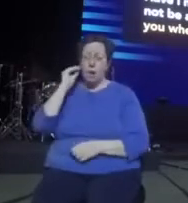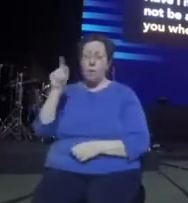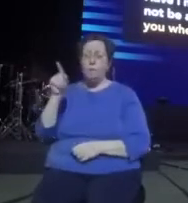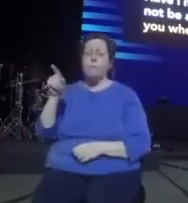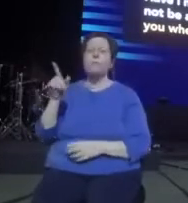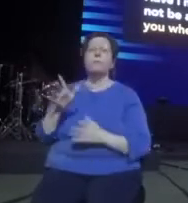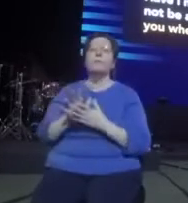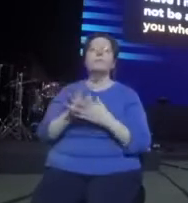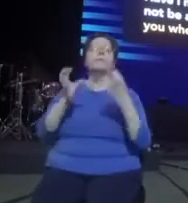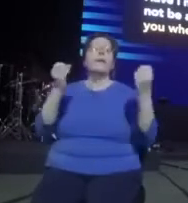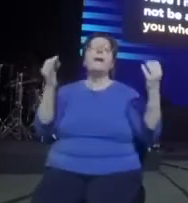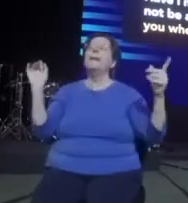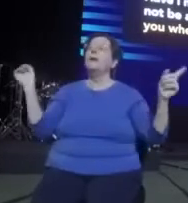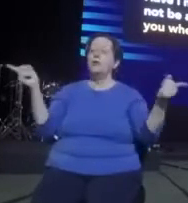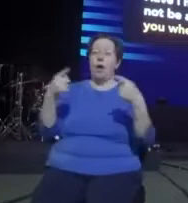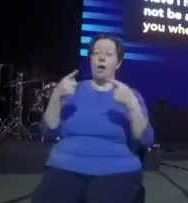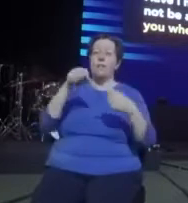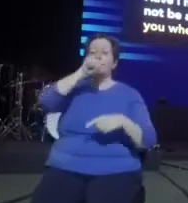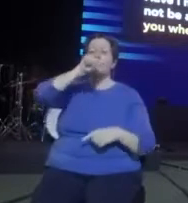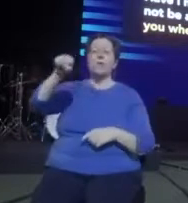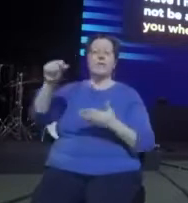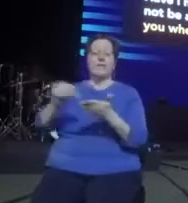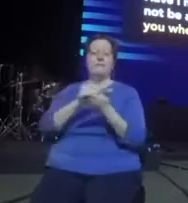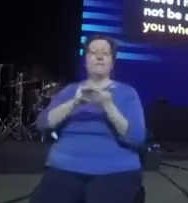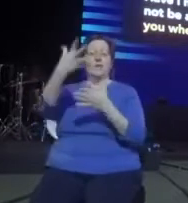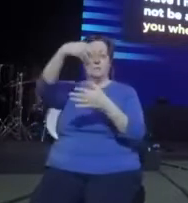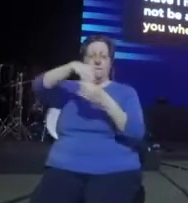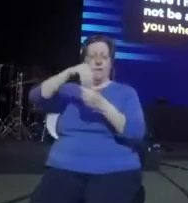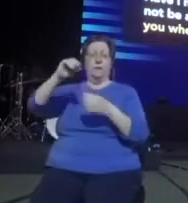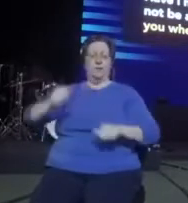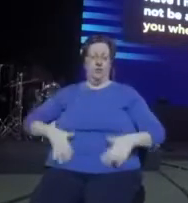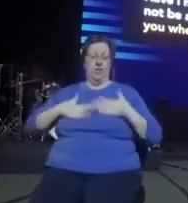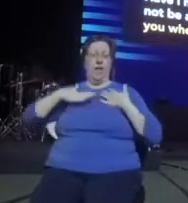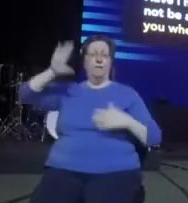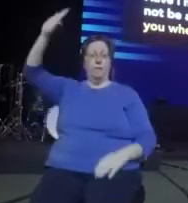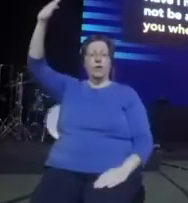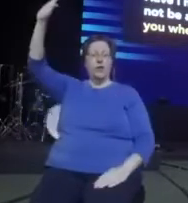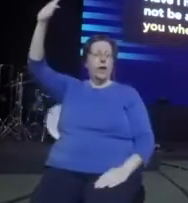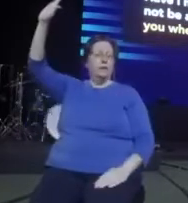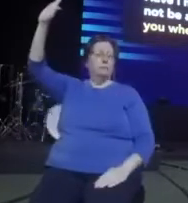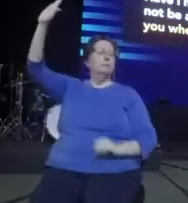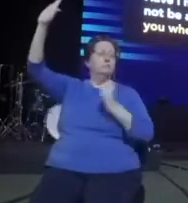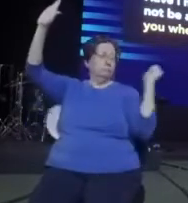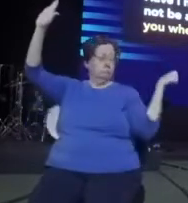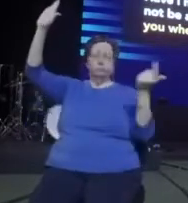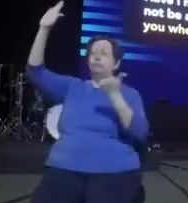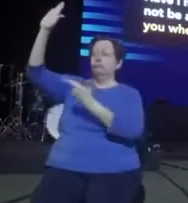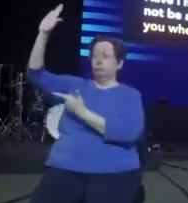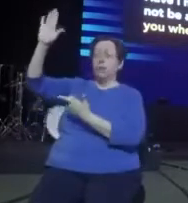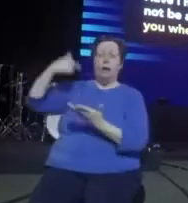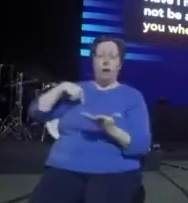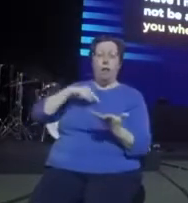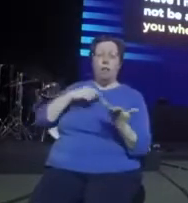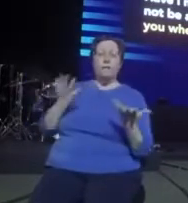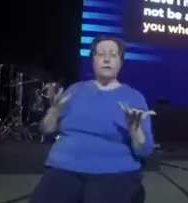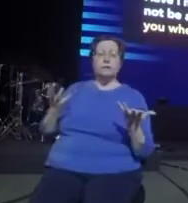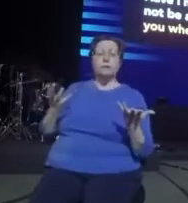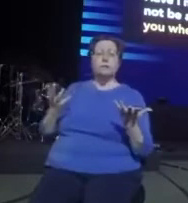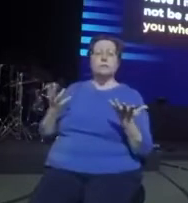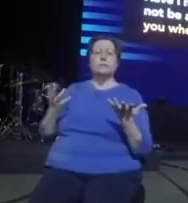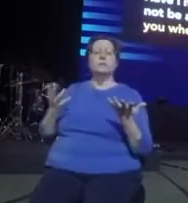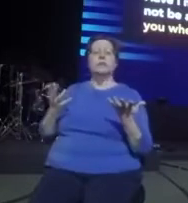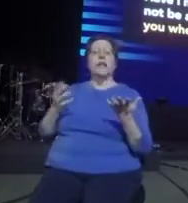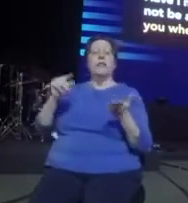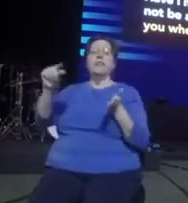Listen to this. How many of you would love that verse to be part of your life? Just raise your hand. All of us would. I'm going to show you something.